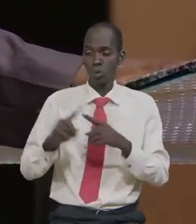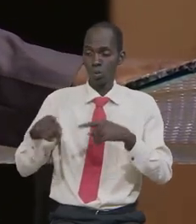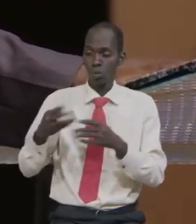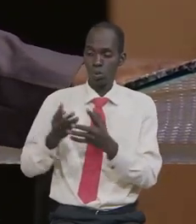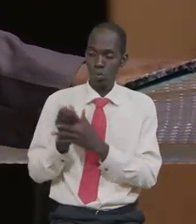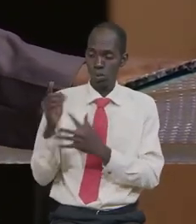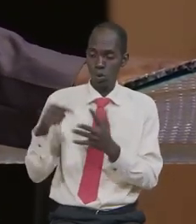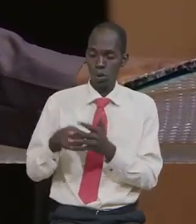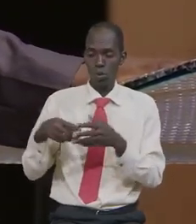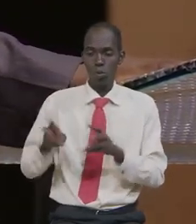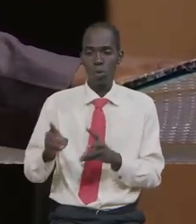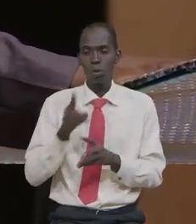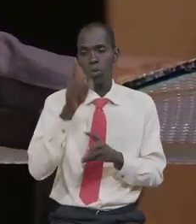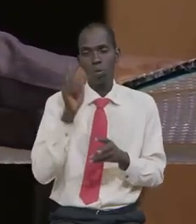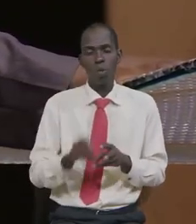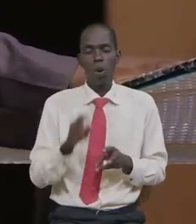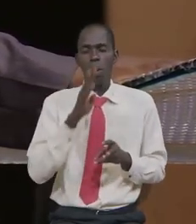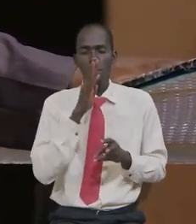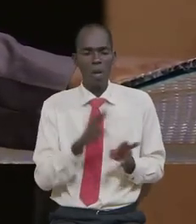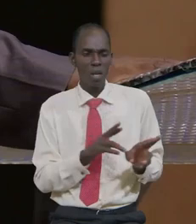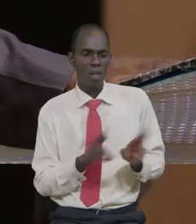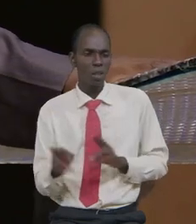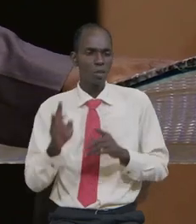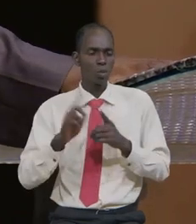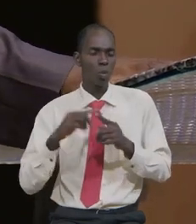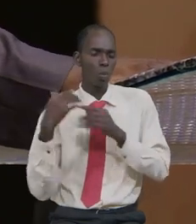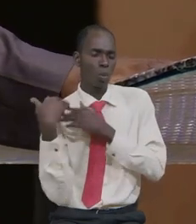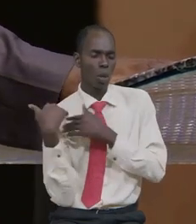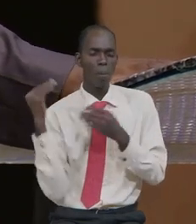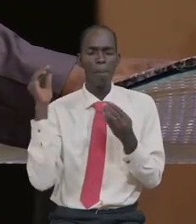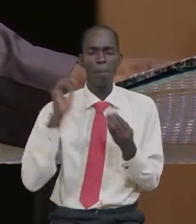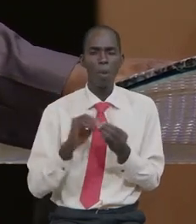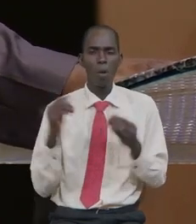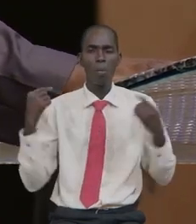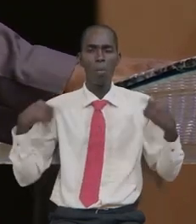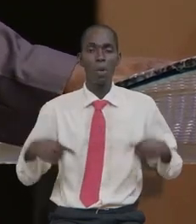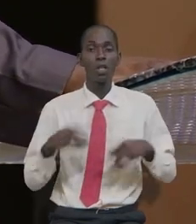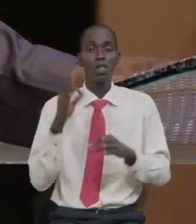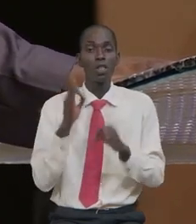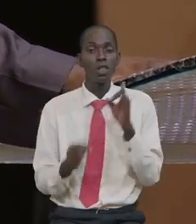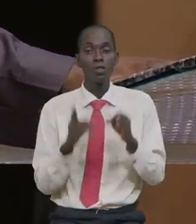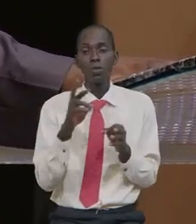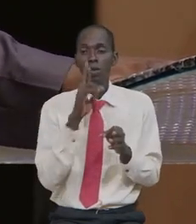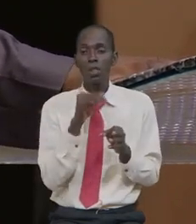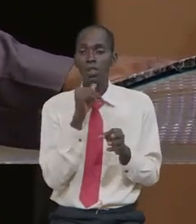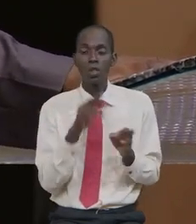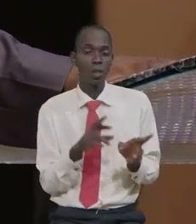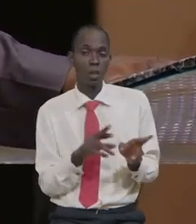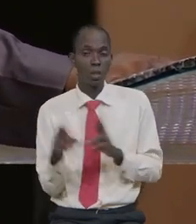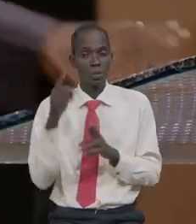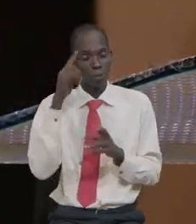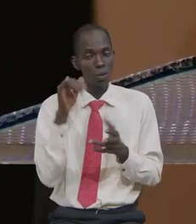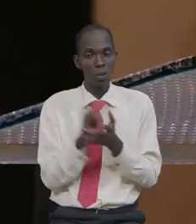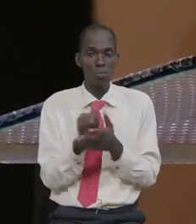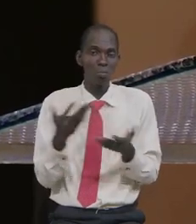body to more pain. If you're not ready for that, then you cannot change the king's